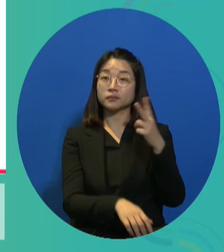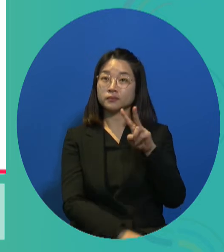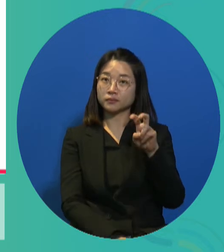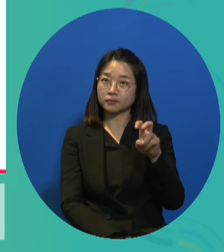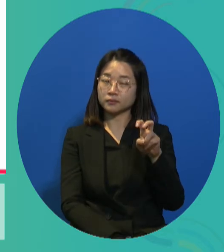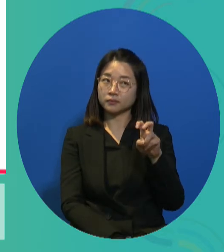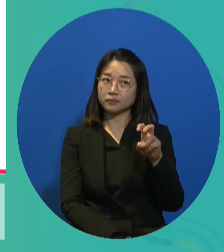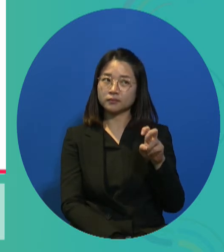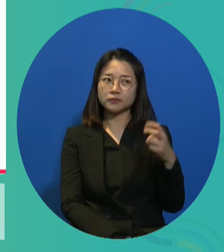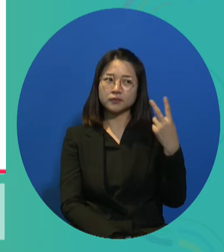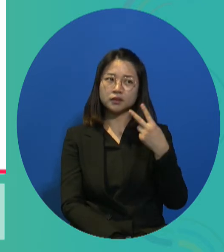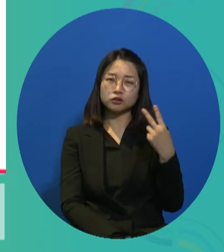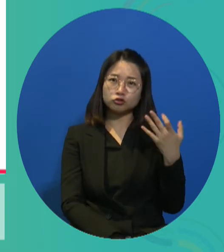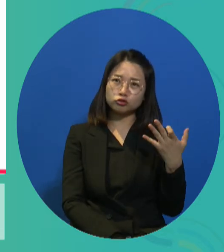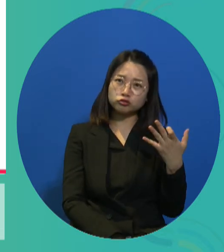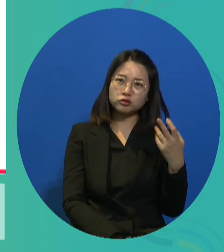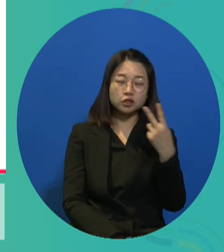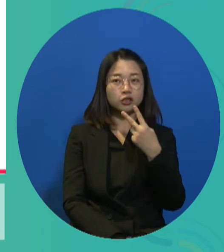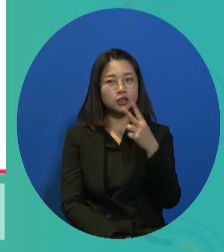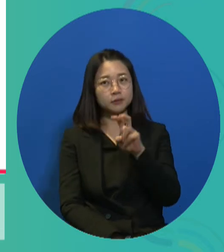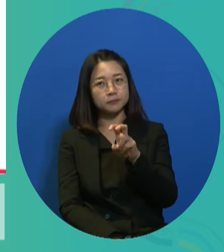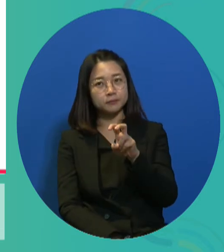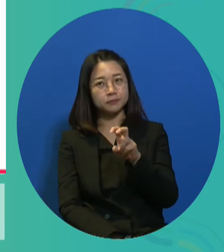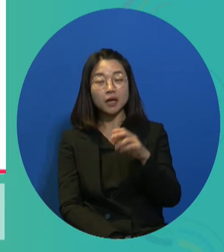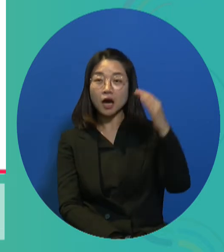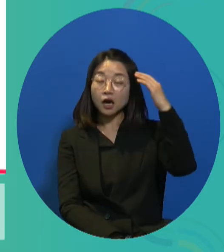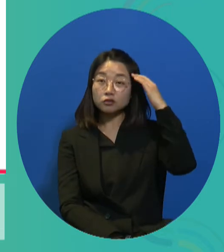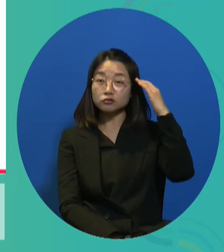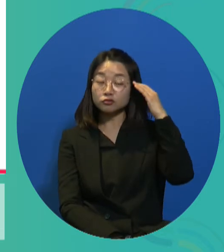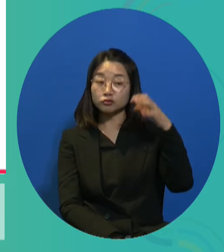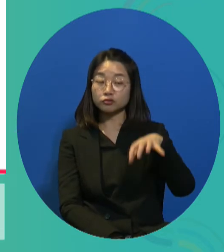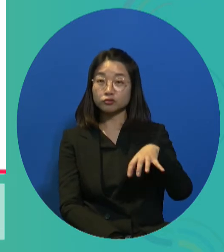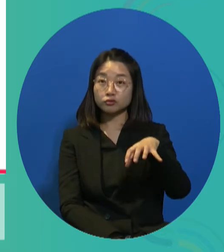And I think it was 2019 or 2020